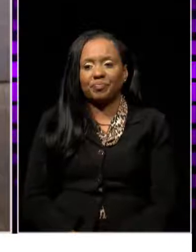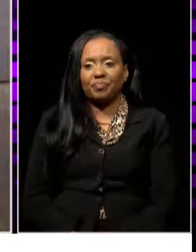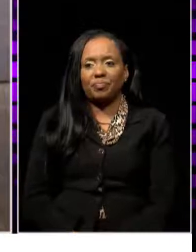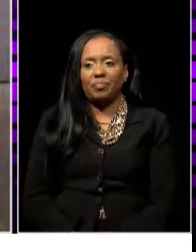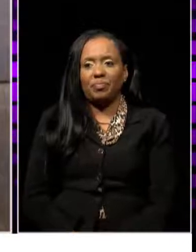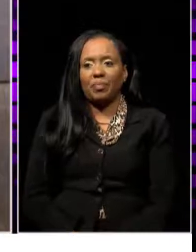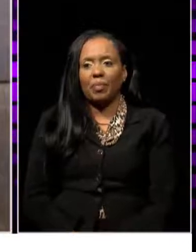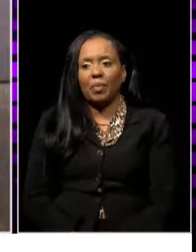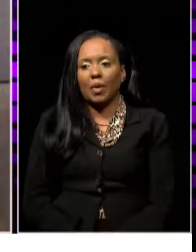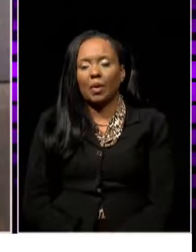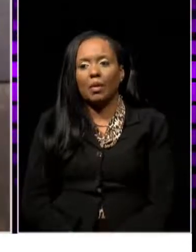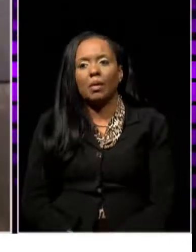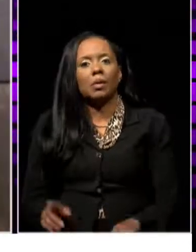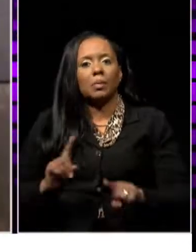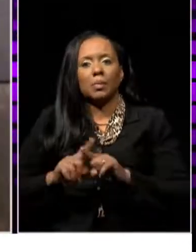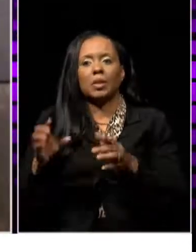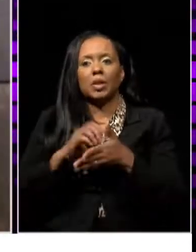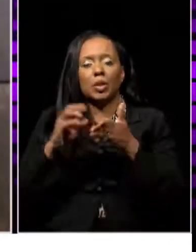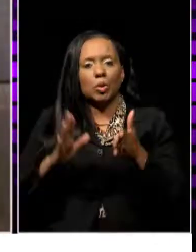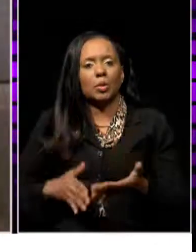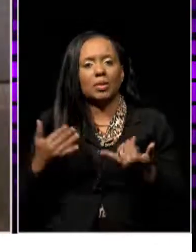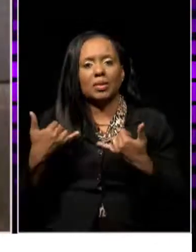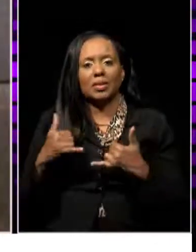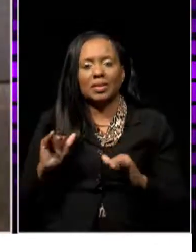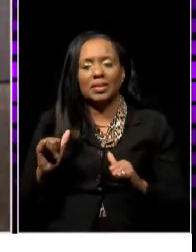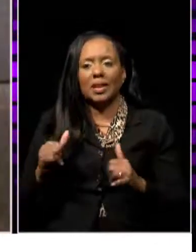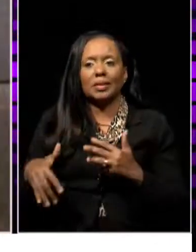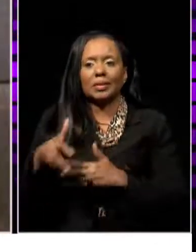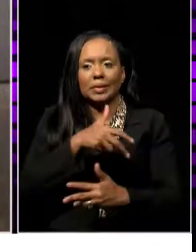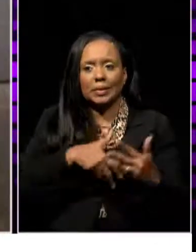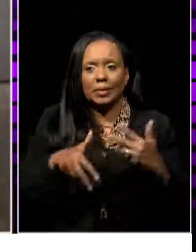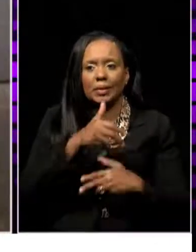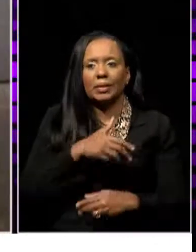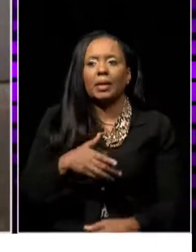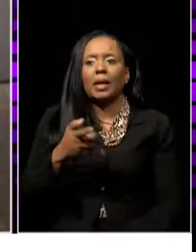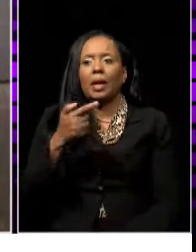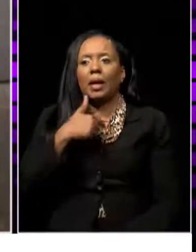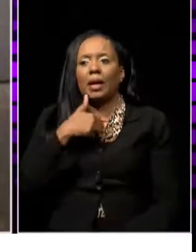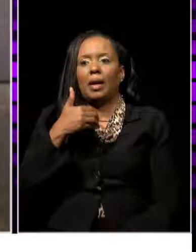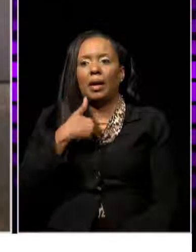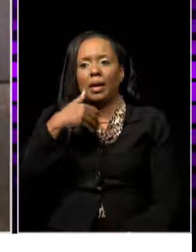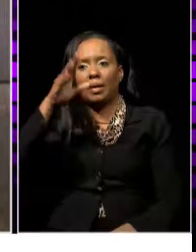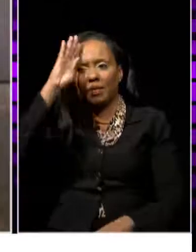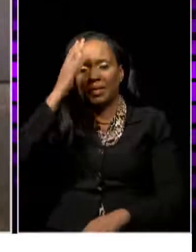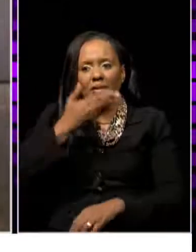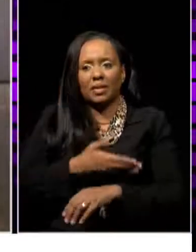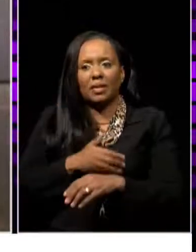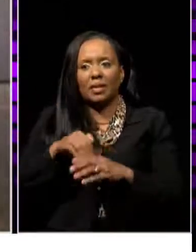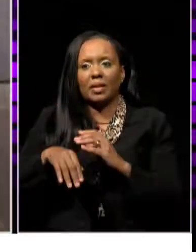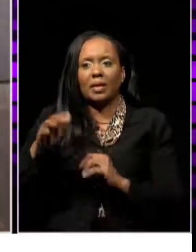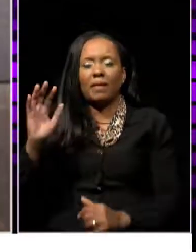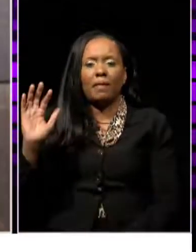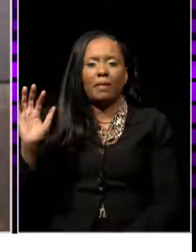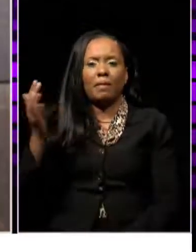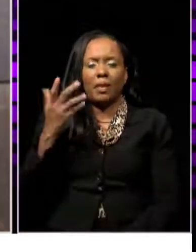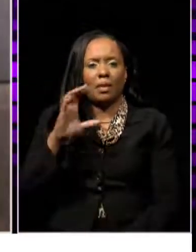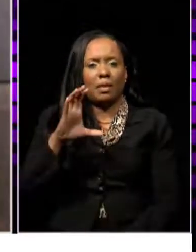can if they will. Those students that are playing, like my son, like see, I have a son who's in fifth form at St.